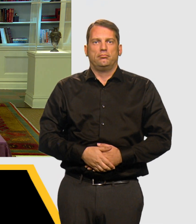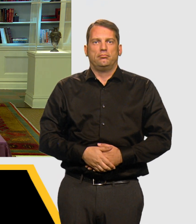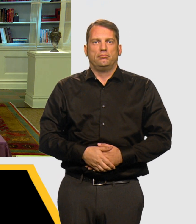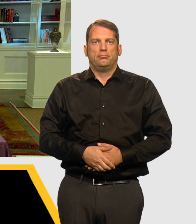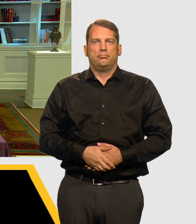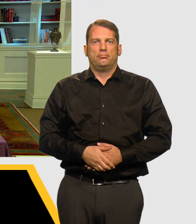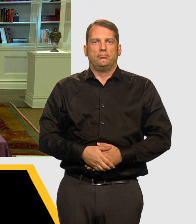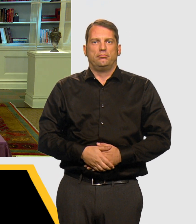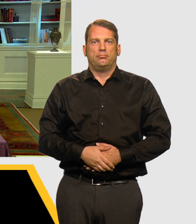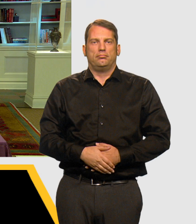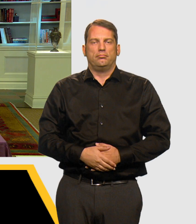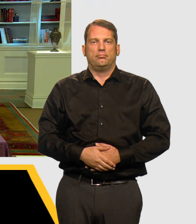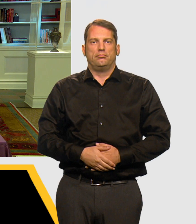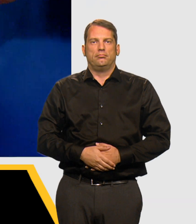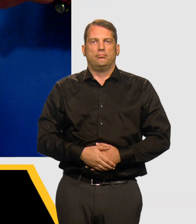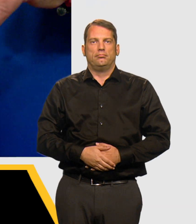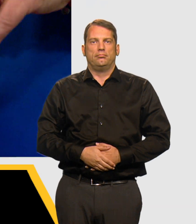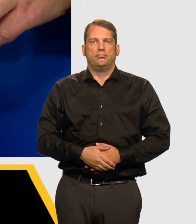To inject,